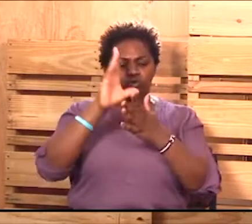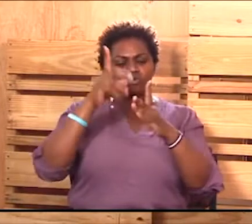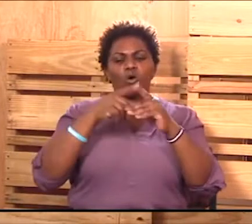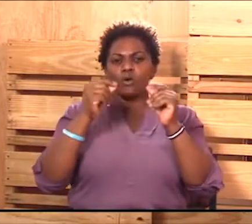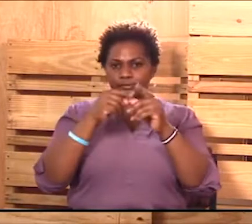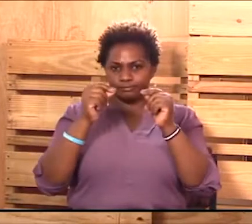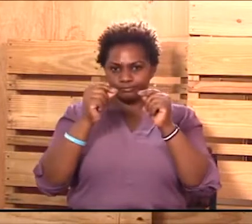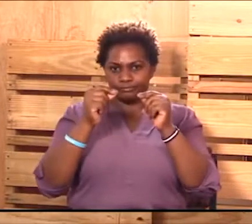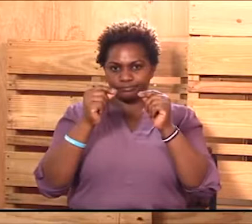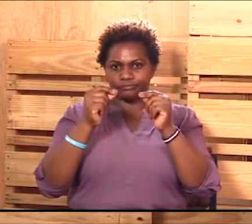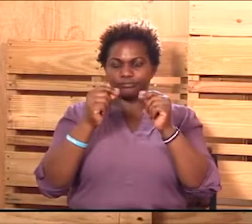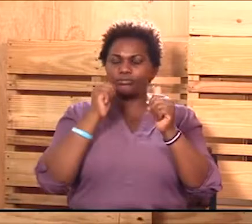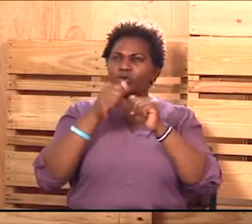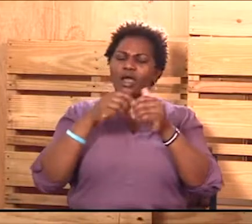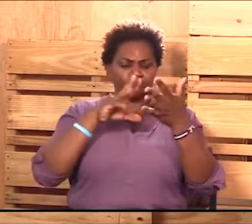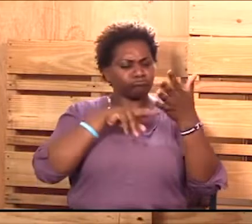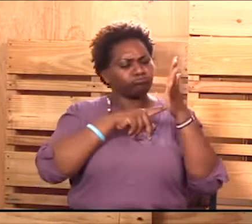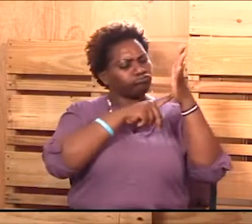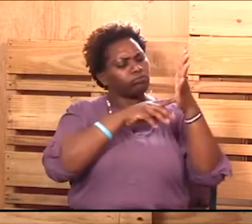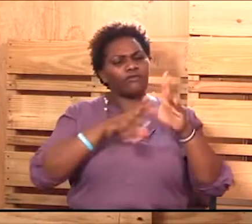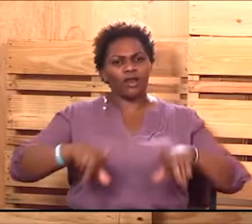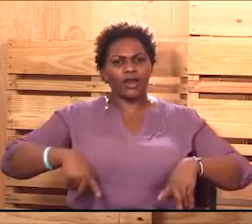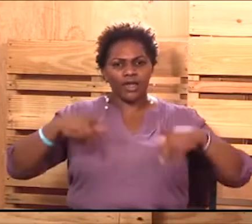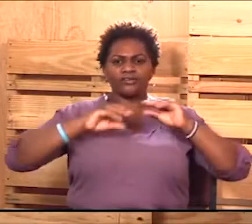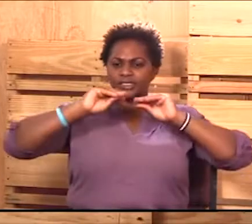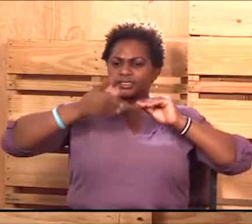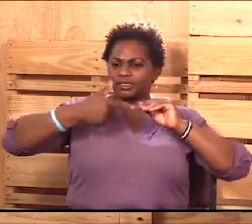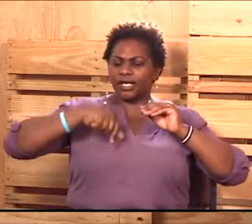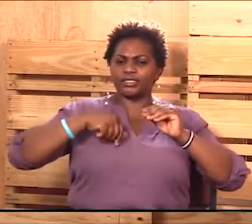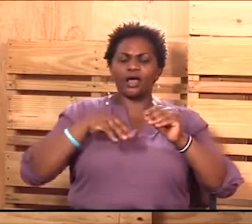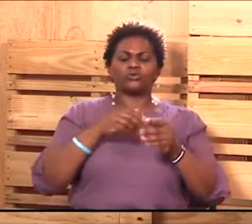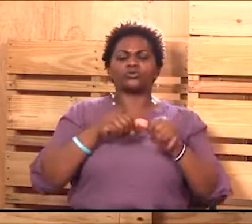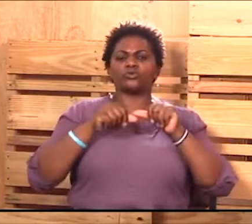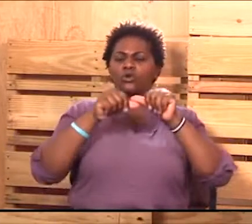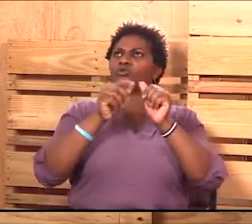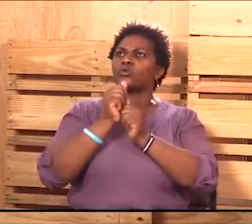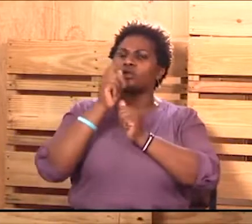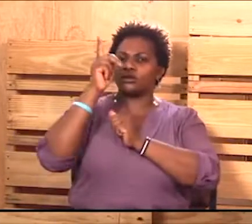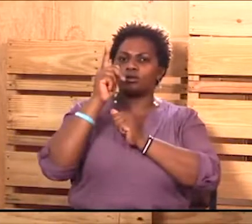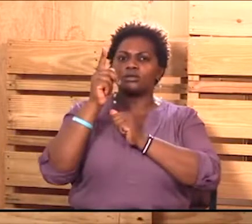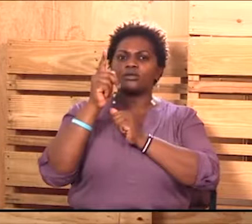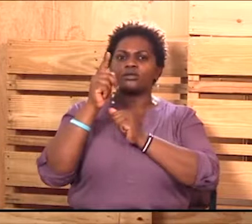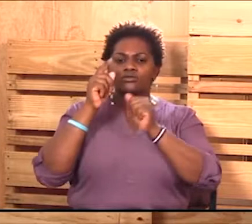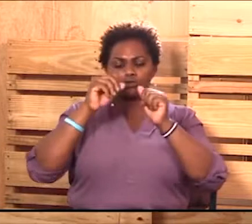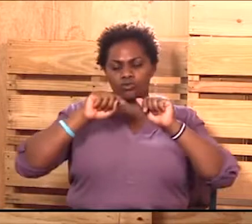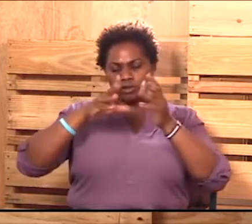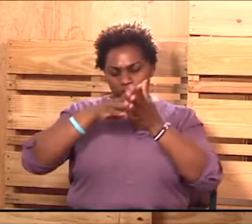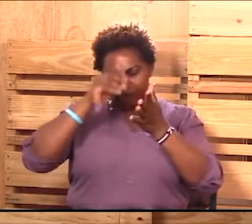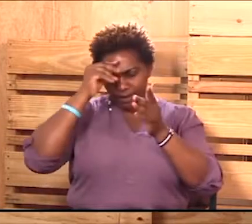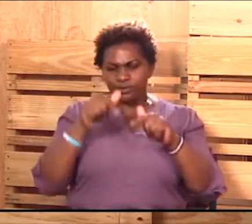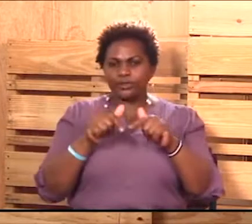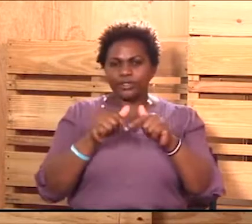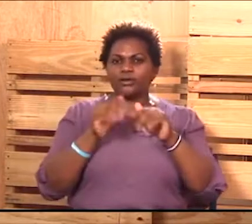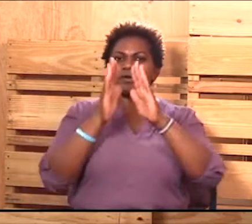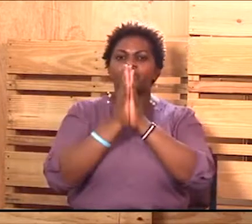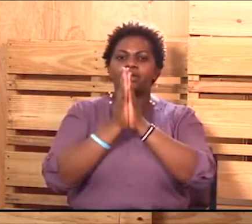word that is our manual of life, teaches us how to walk with you. As we go through today's lesson,